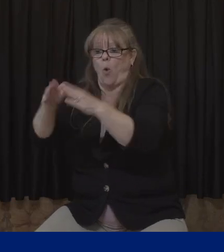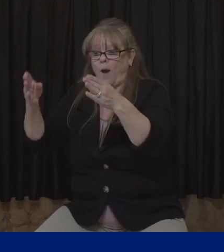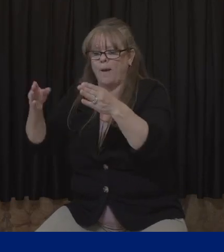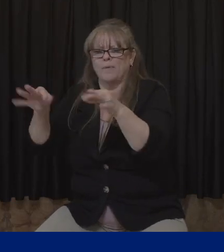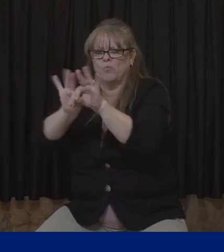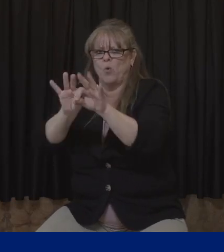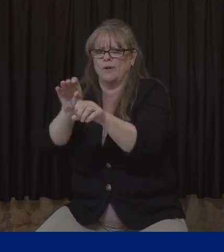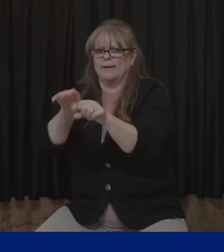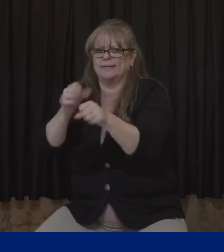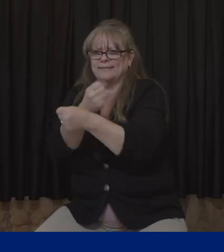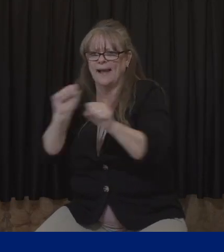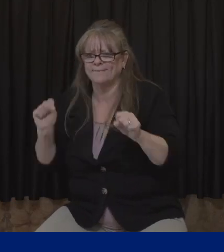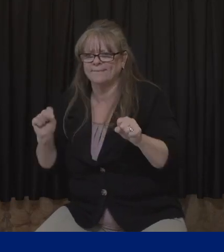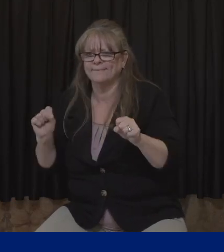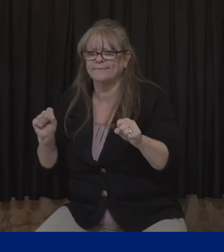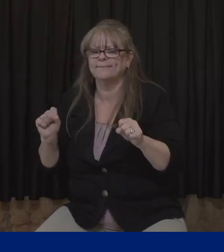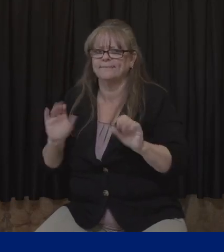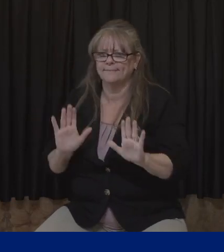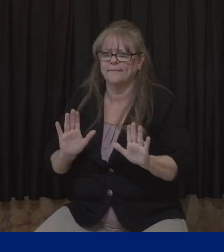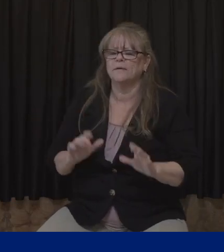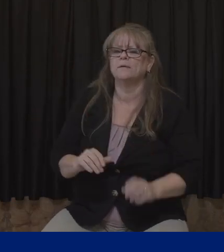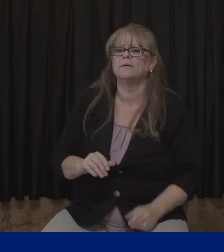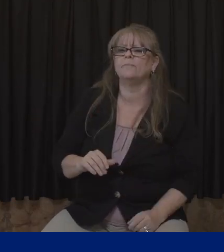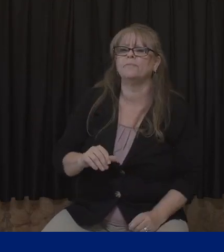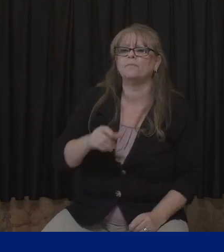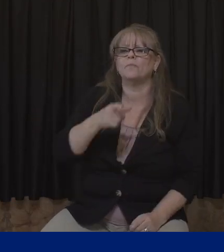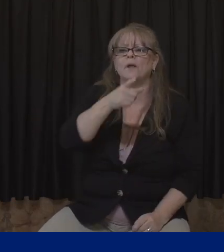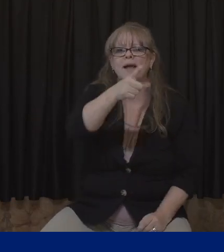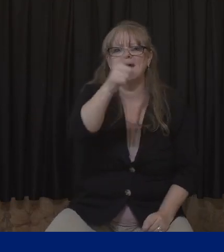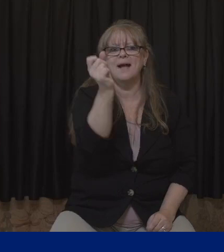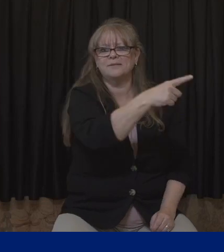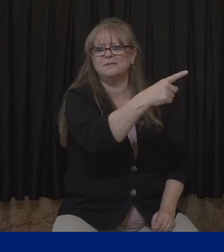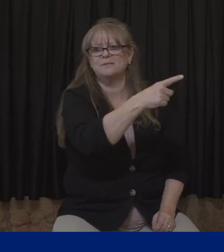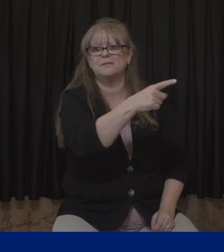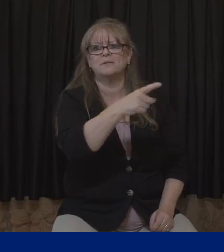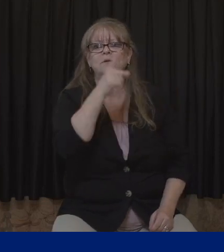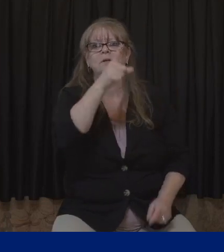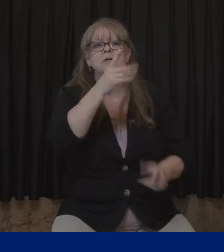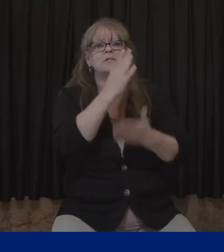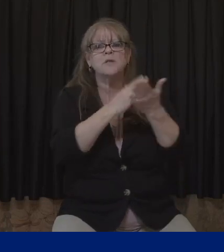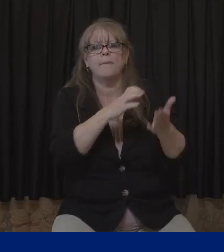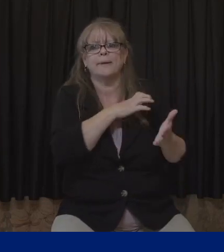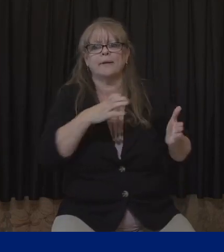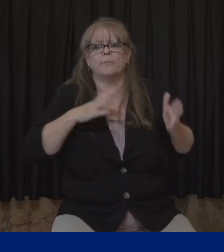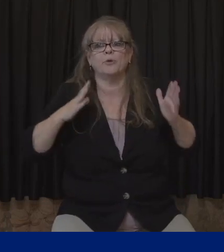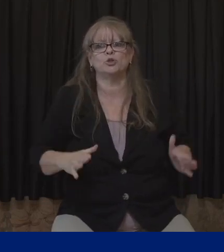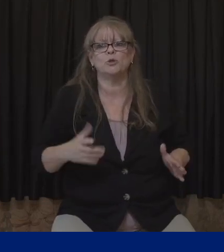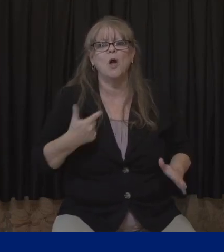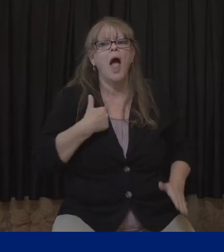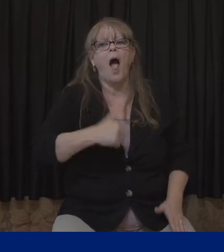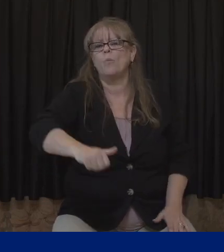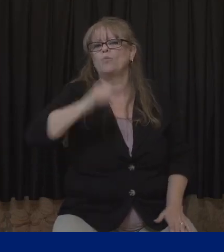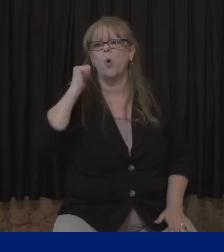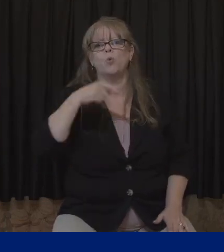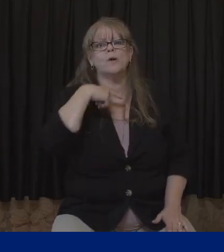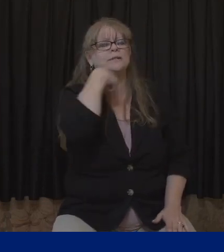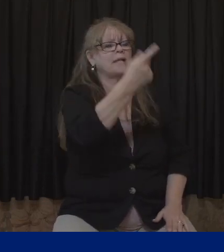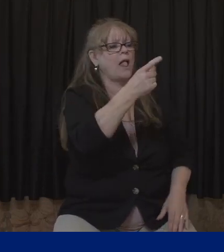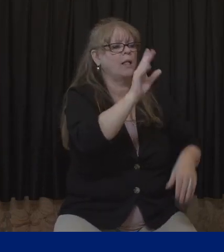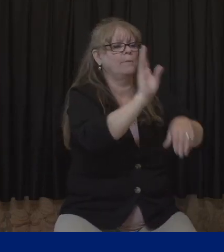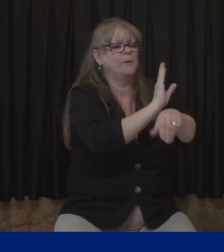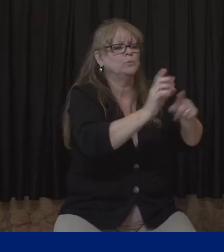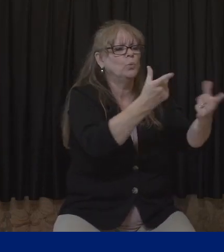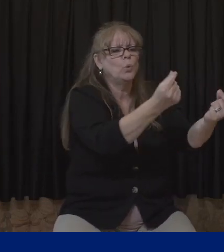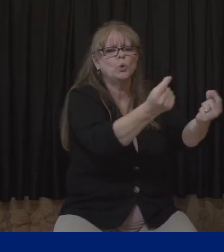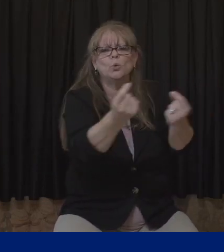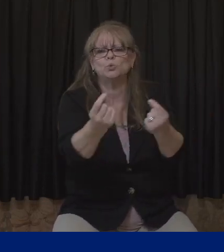That they're not going to tell their businesses what to do. Will you go in, will the state step on the commissioner's authority